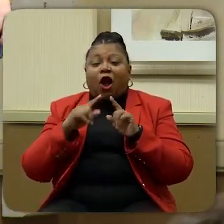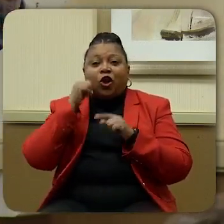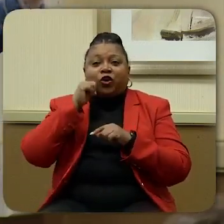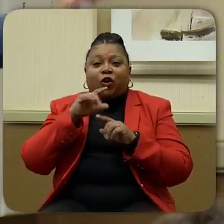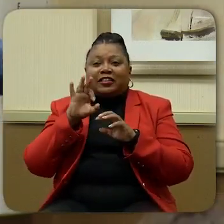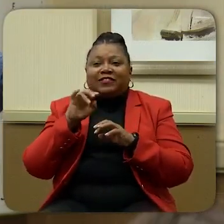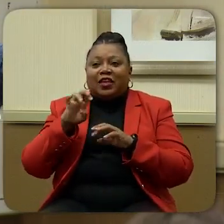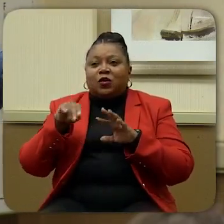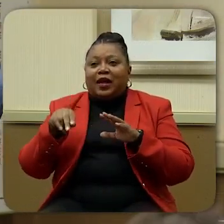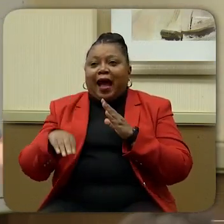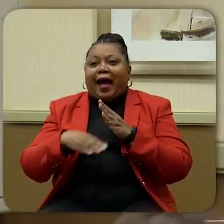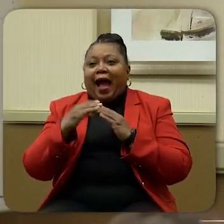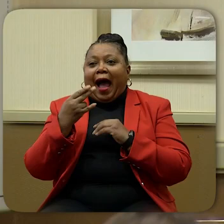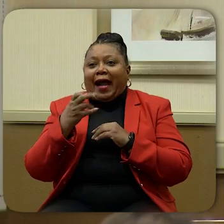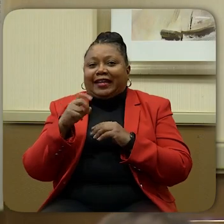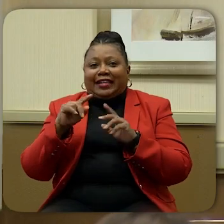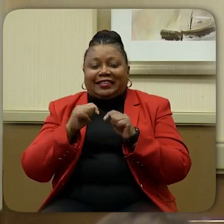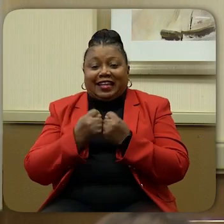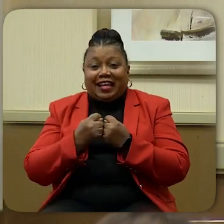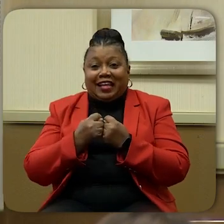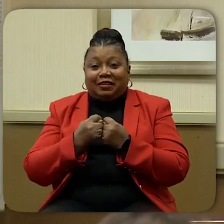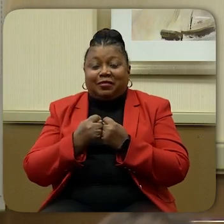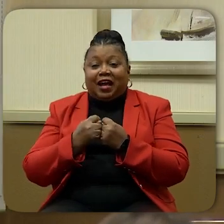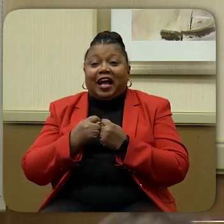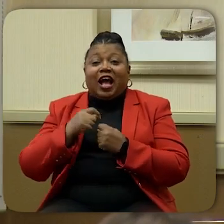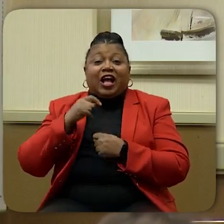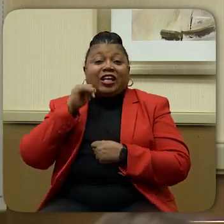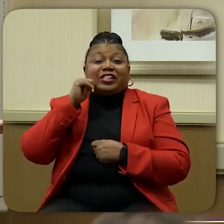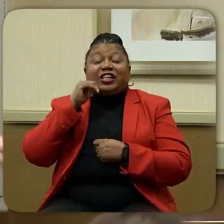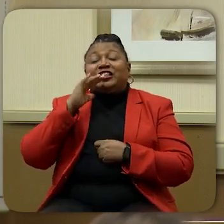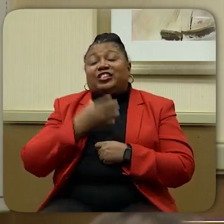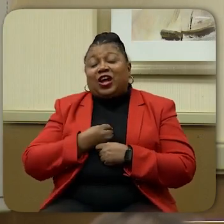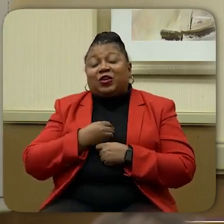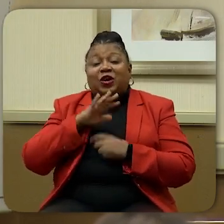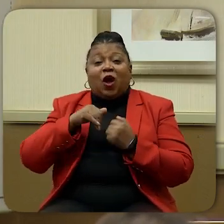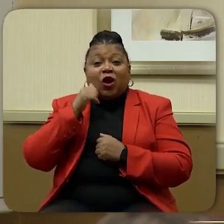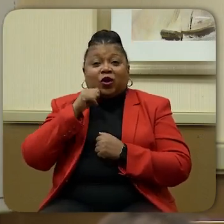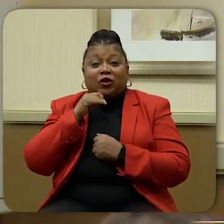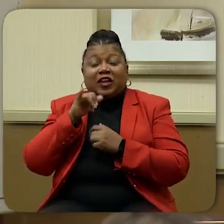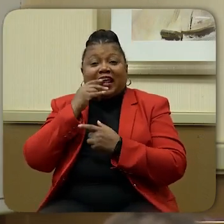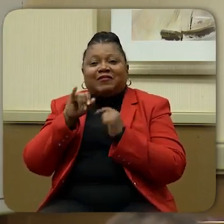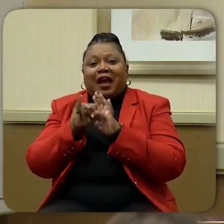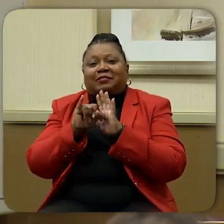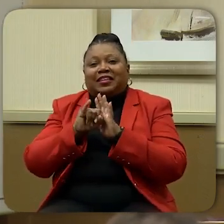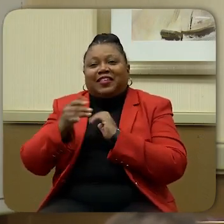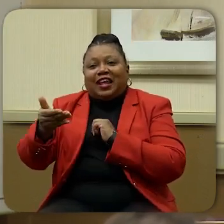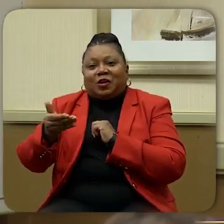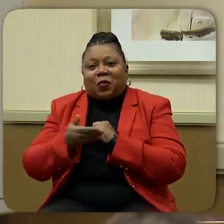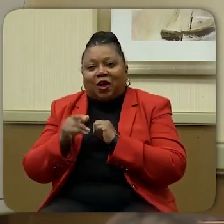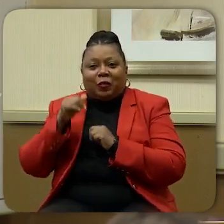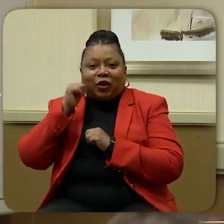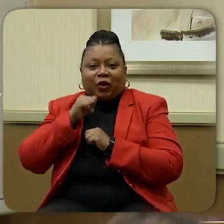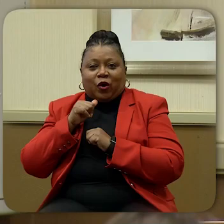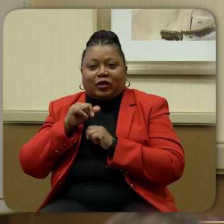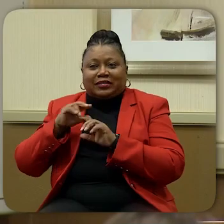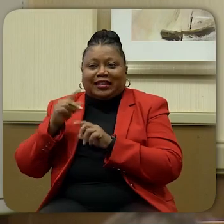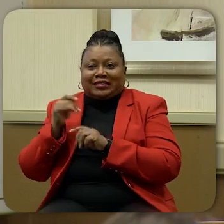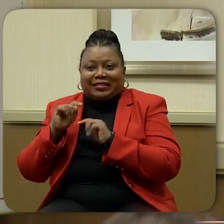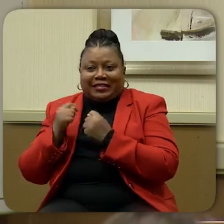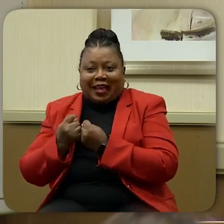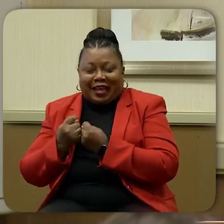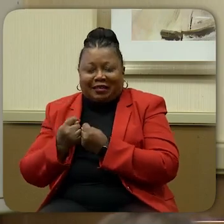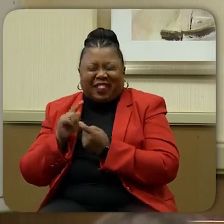hockey team. Cisgender and transgender girls are all welcome, or anyone who identifies as female is welcome on our girls' field hockey